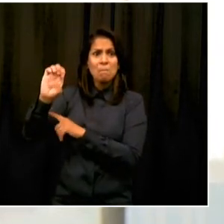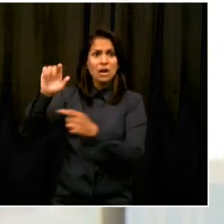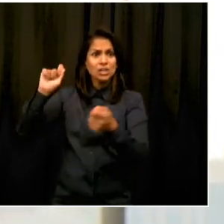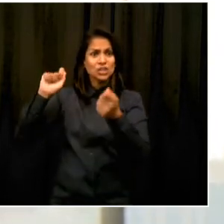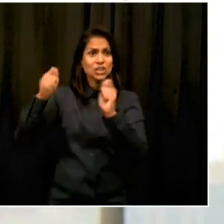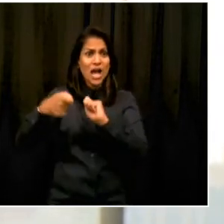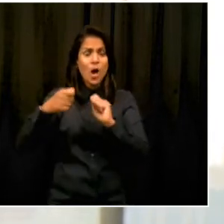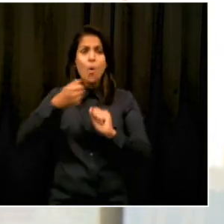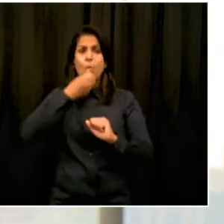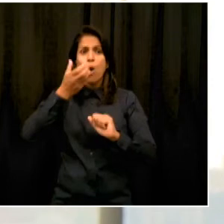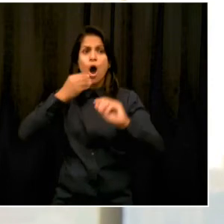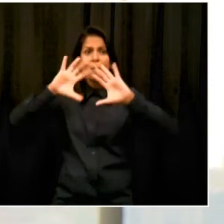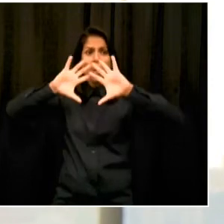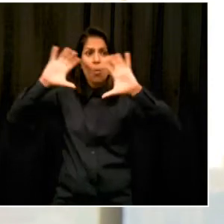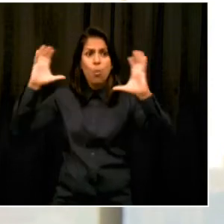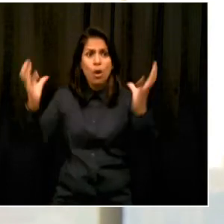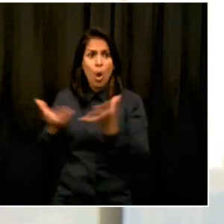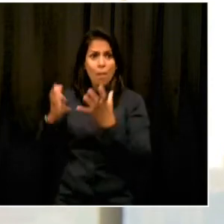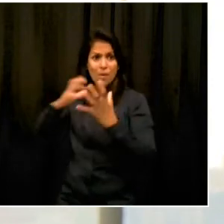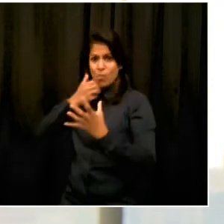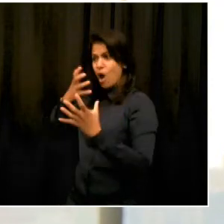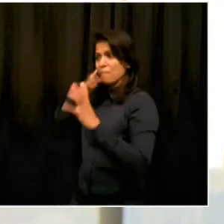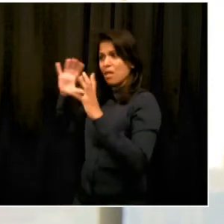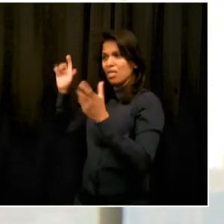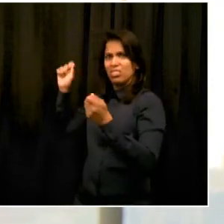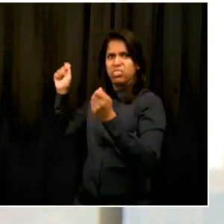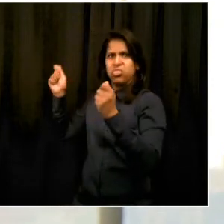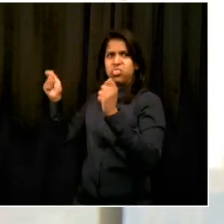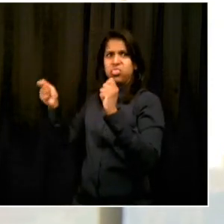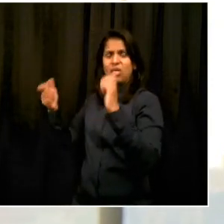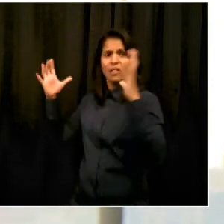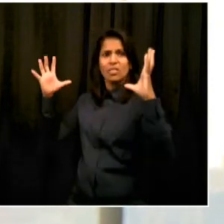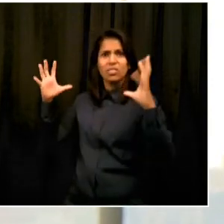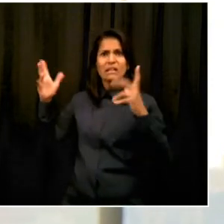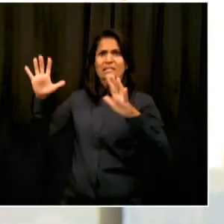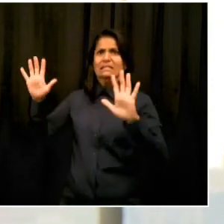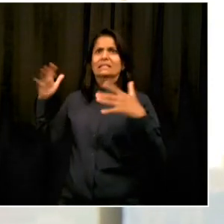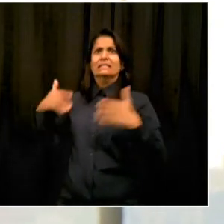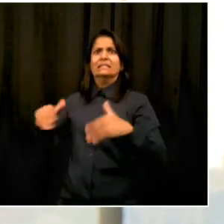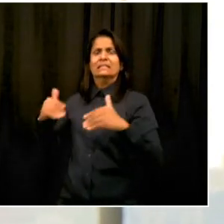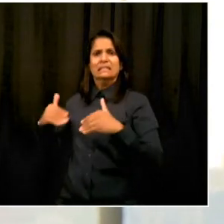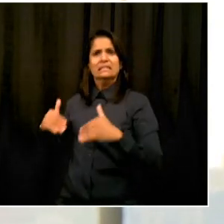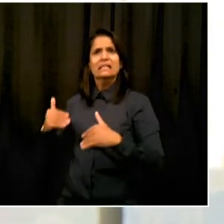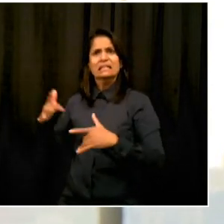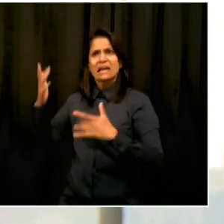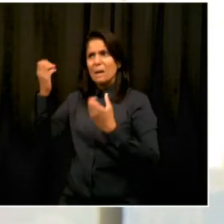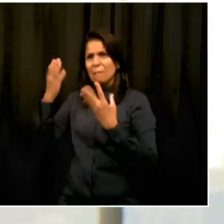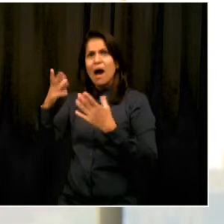And so here in New York City, on Governor's Island, we will create